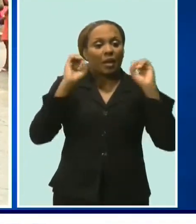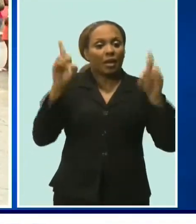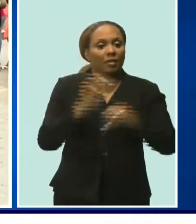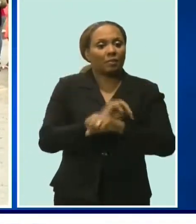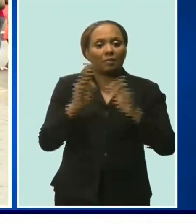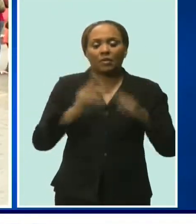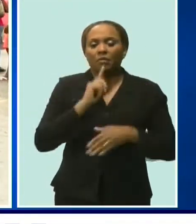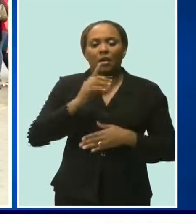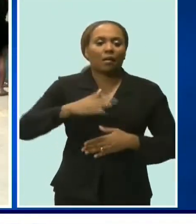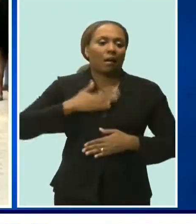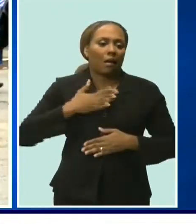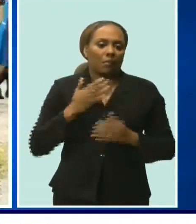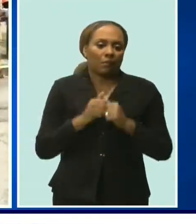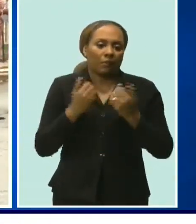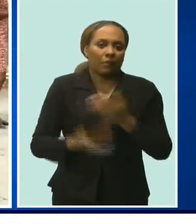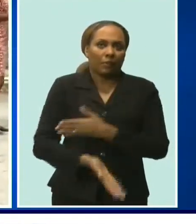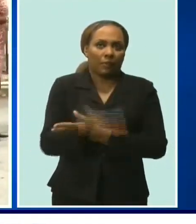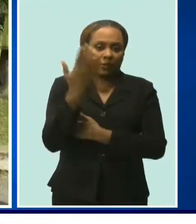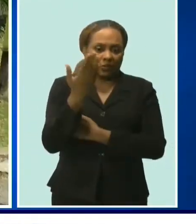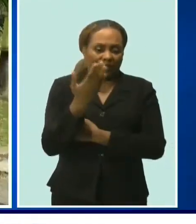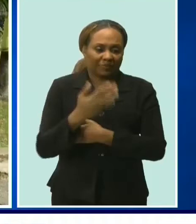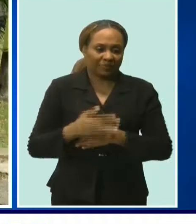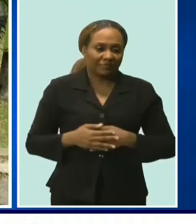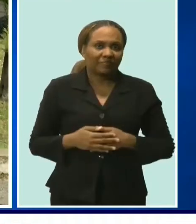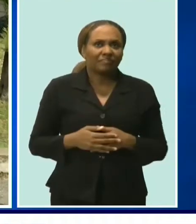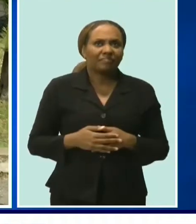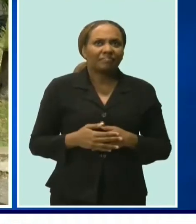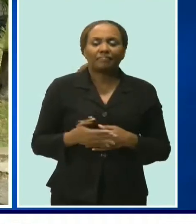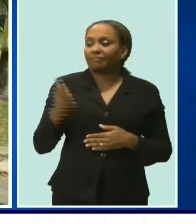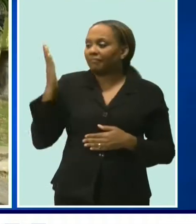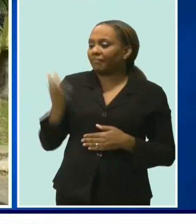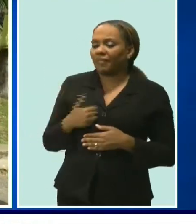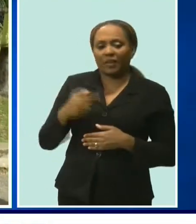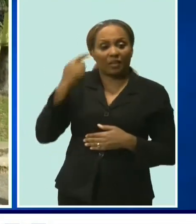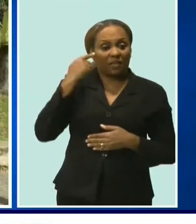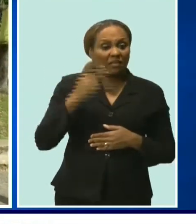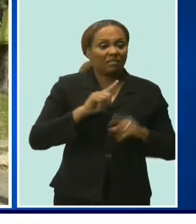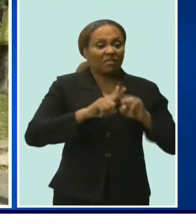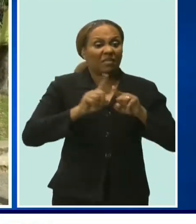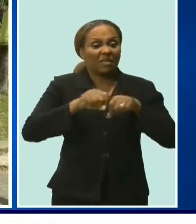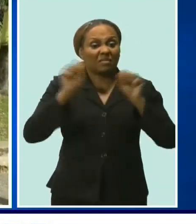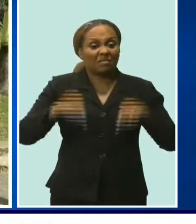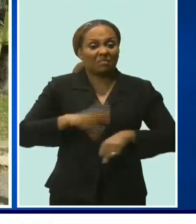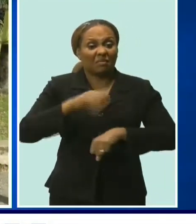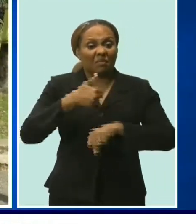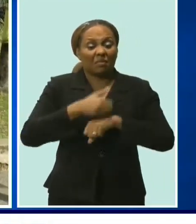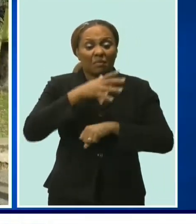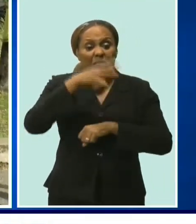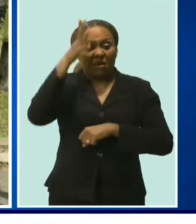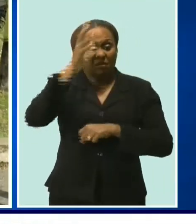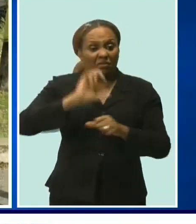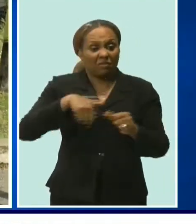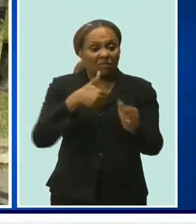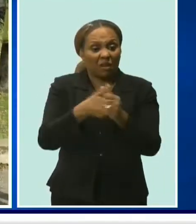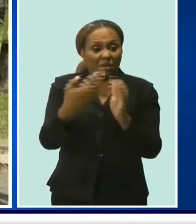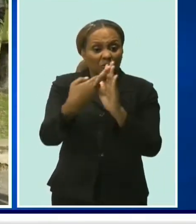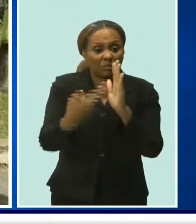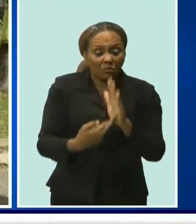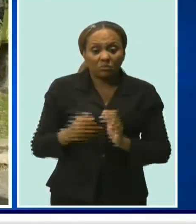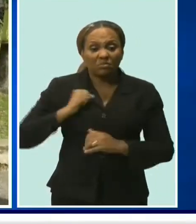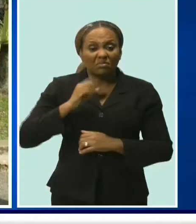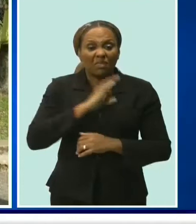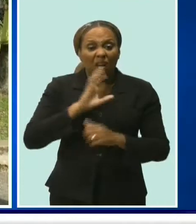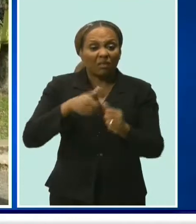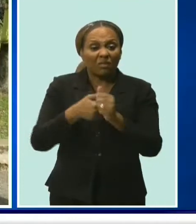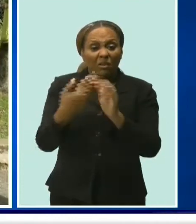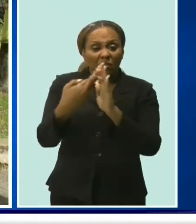pleased with this morning's execution. But I think generally in terms of the systems that we've put in place, the parents are following them as well as our staff as well, and